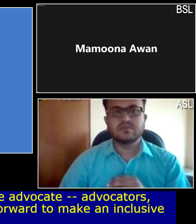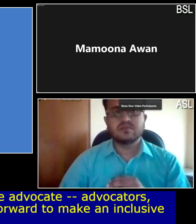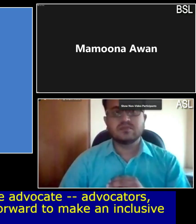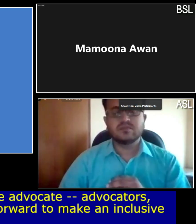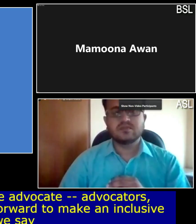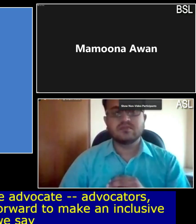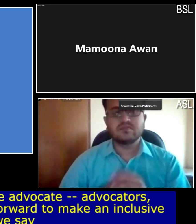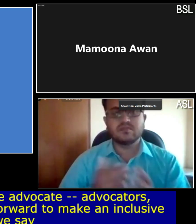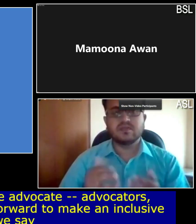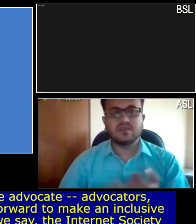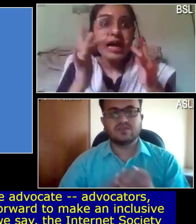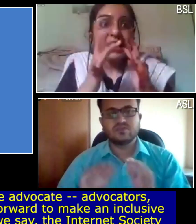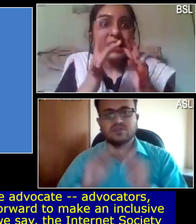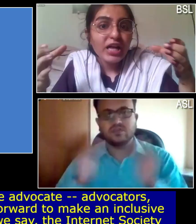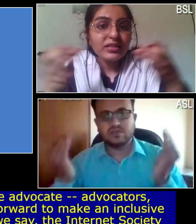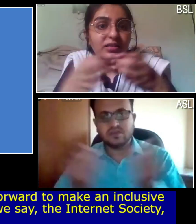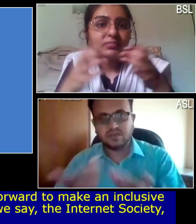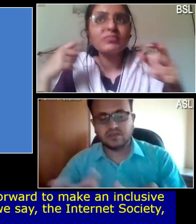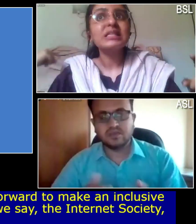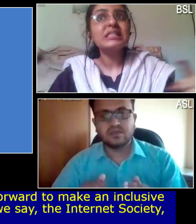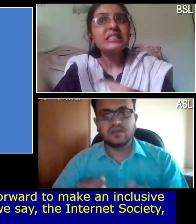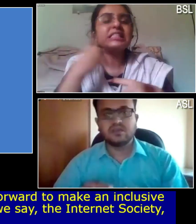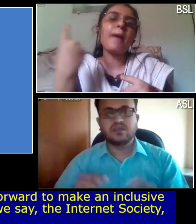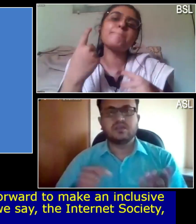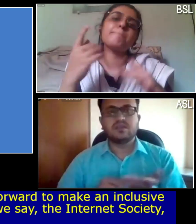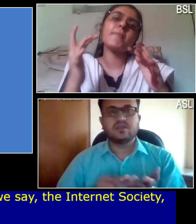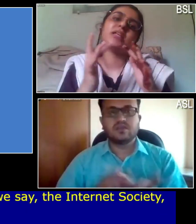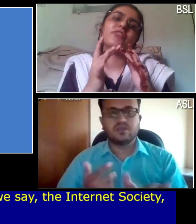Society, internet is for everyone. Back to you, Shabbir.